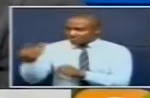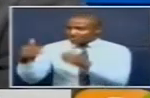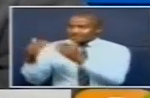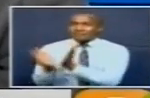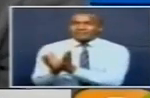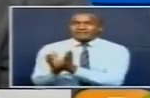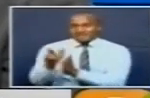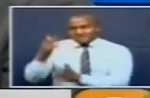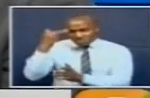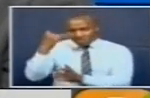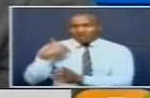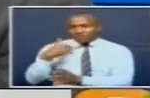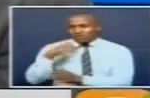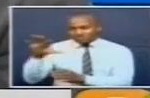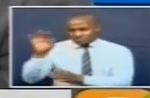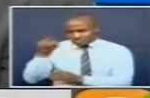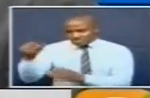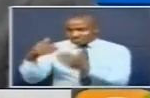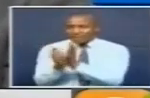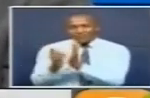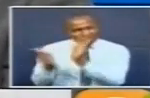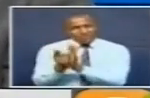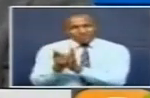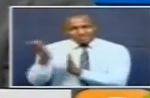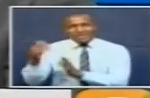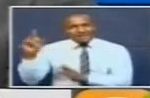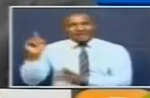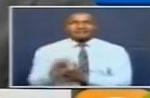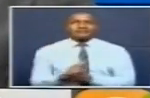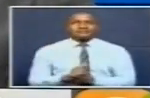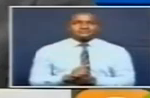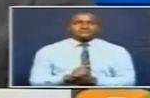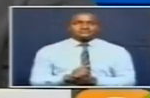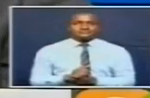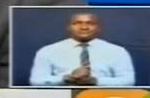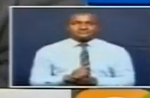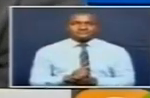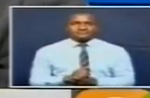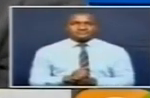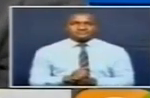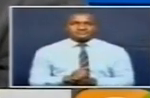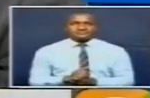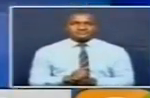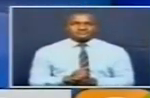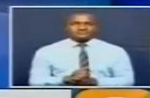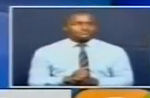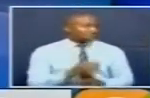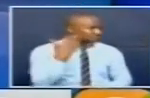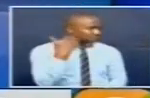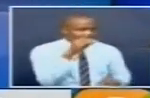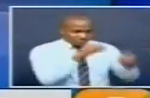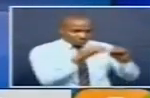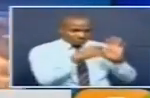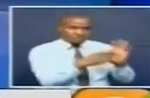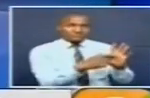them. Okay. So we think it was legal, and it was also the right thing to do if we have to really have elections in August. Previous elections have shown